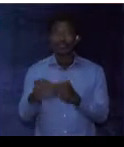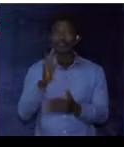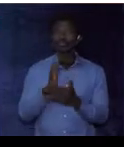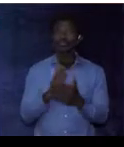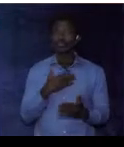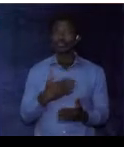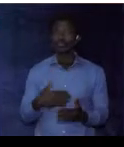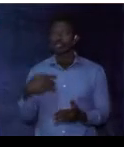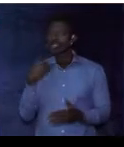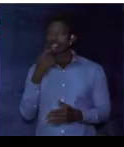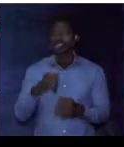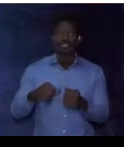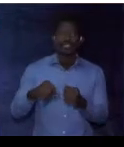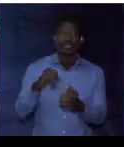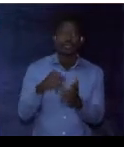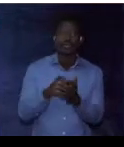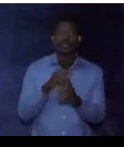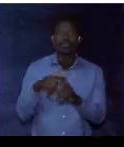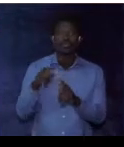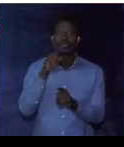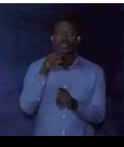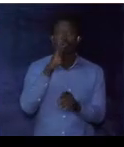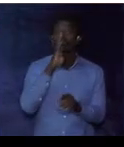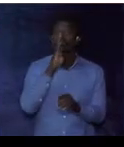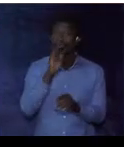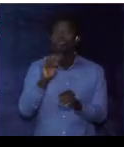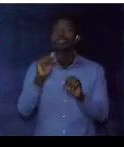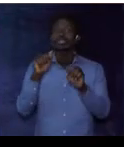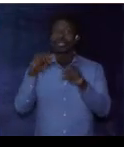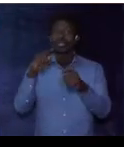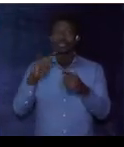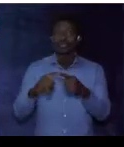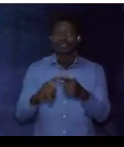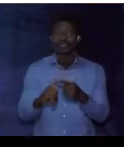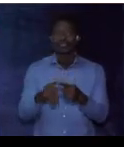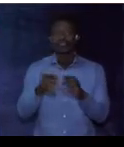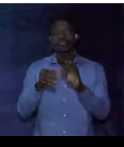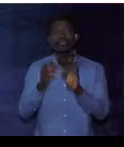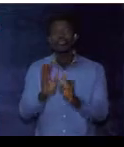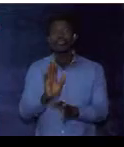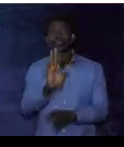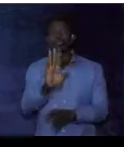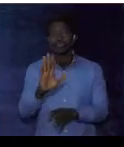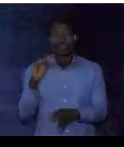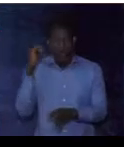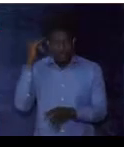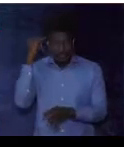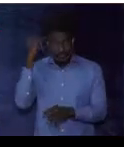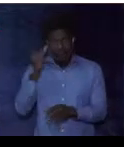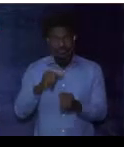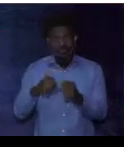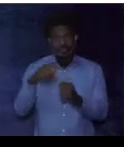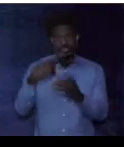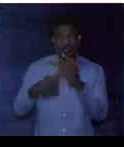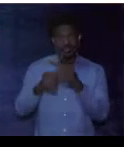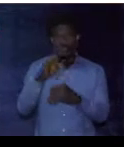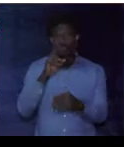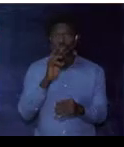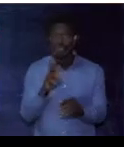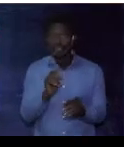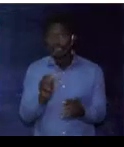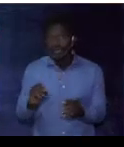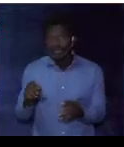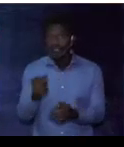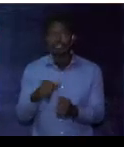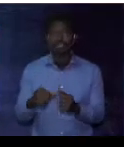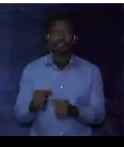what somebody says about it, but you being able to interpret your idea or about